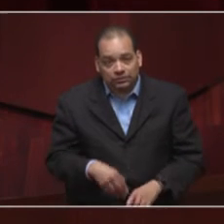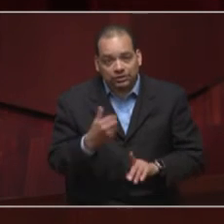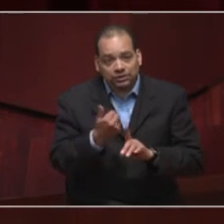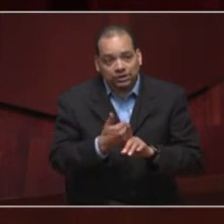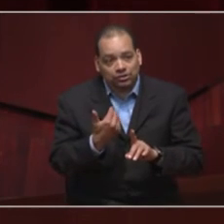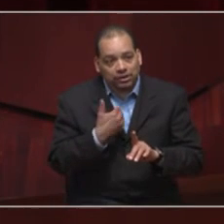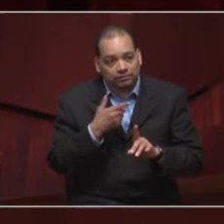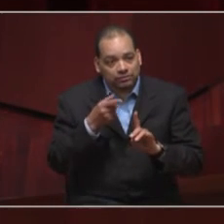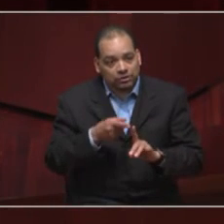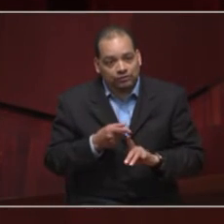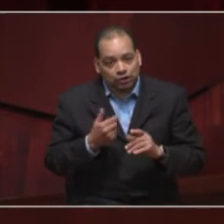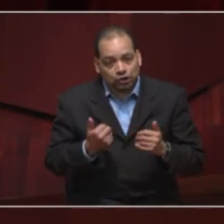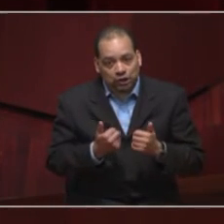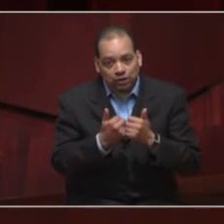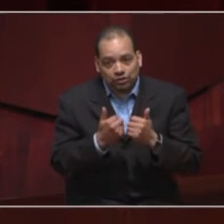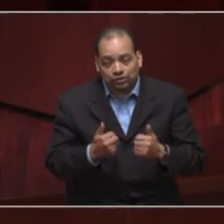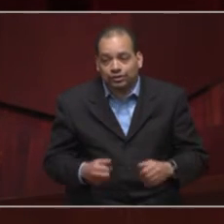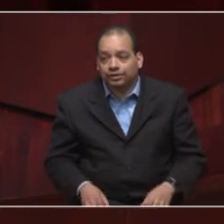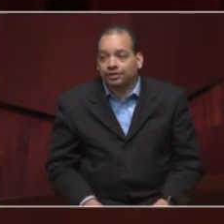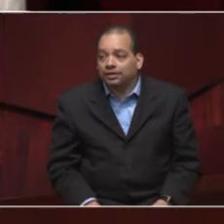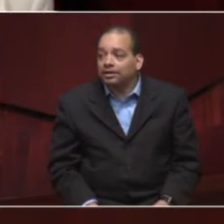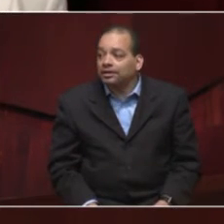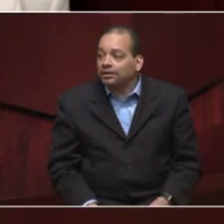out. Thank you for bringing it up.